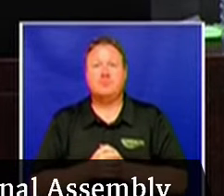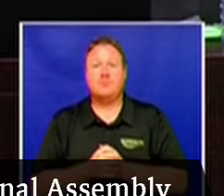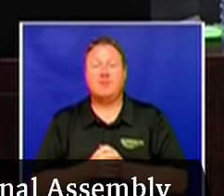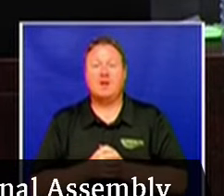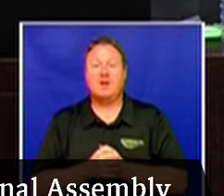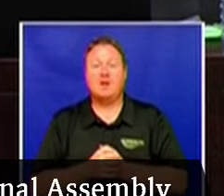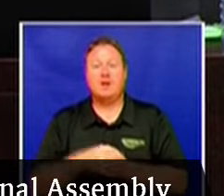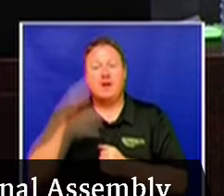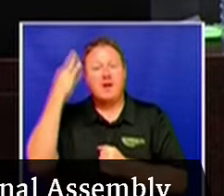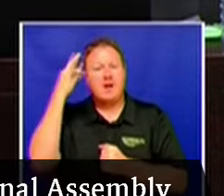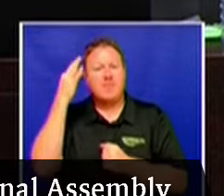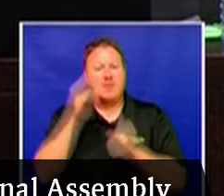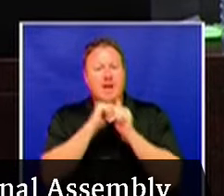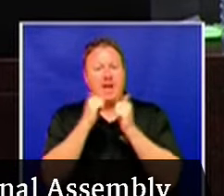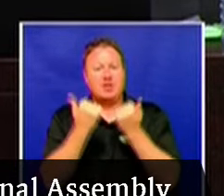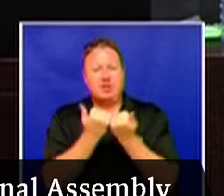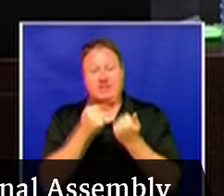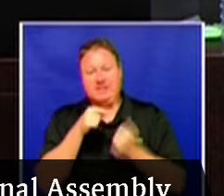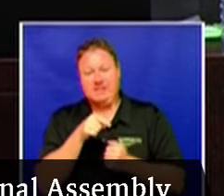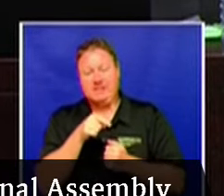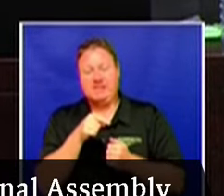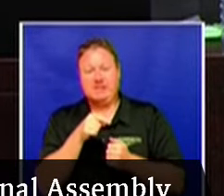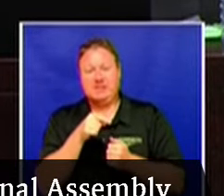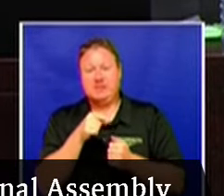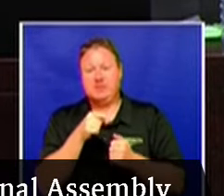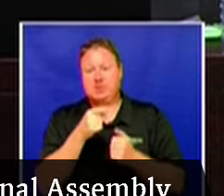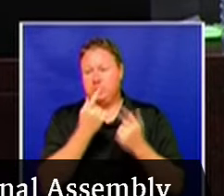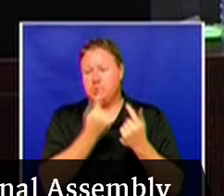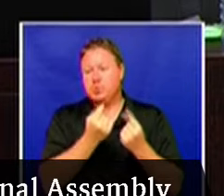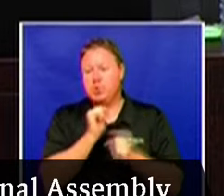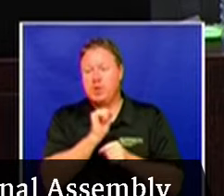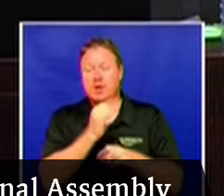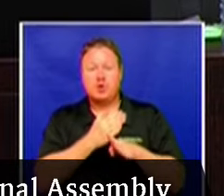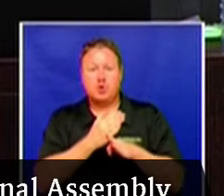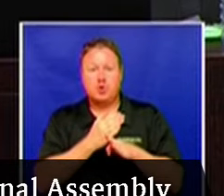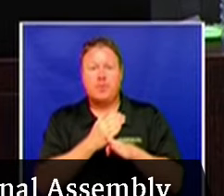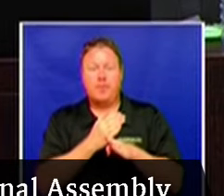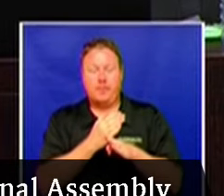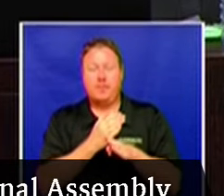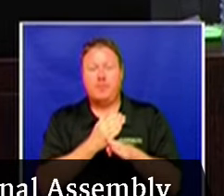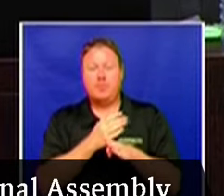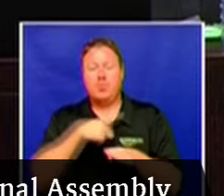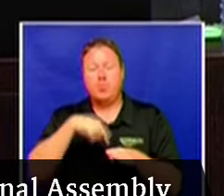agencies acting, we should know that they do so